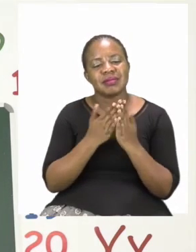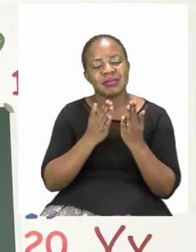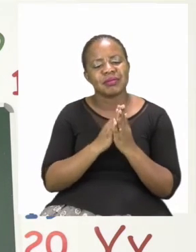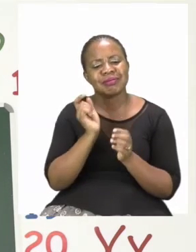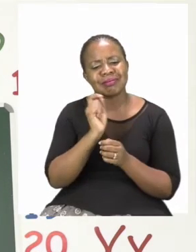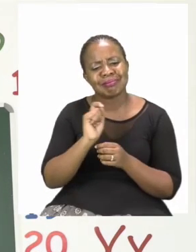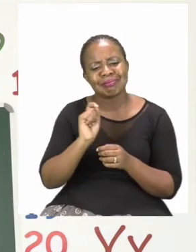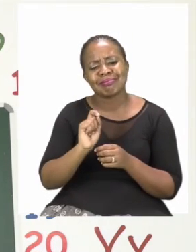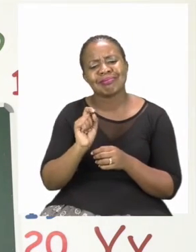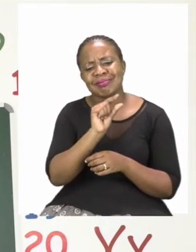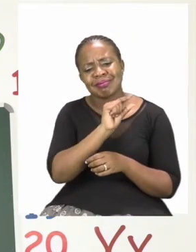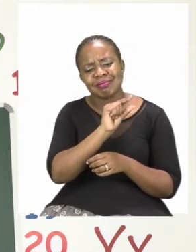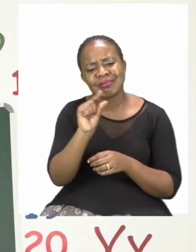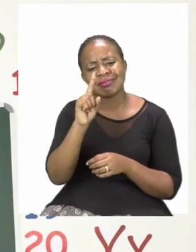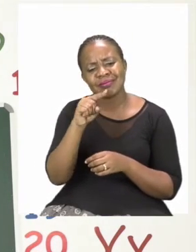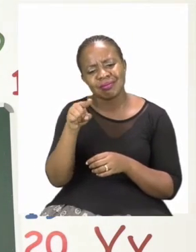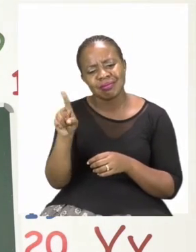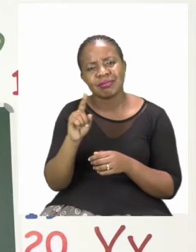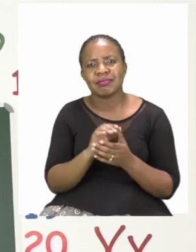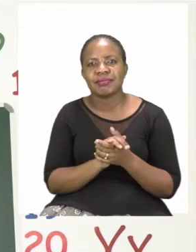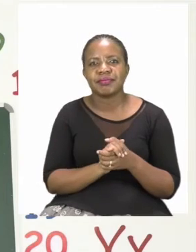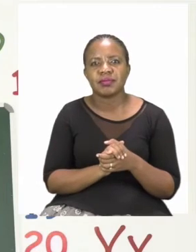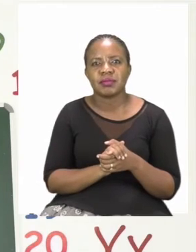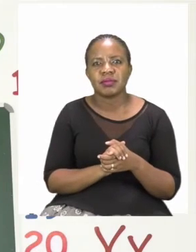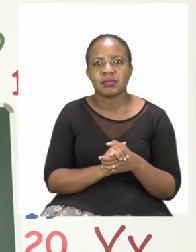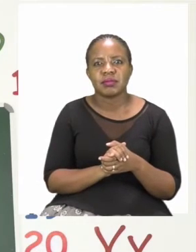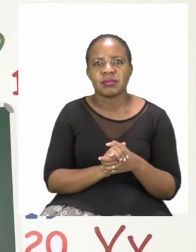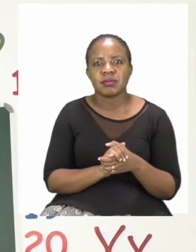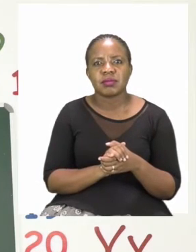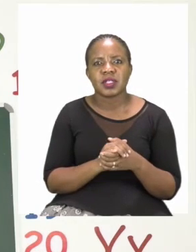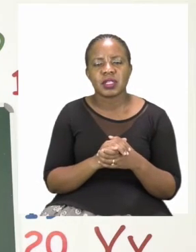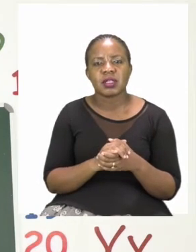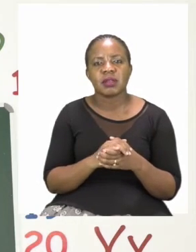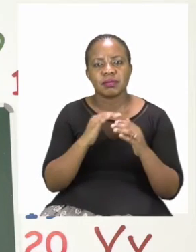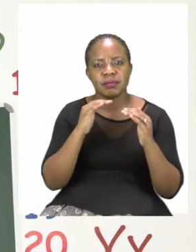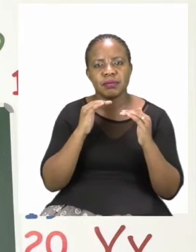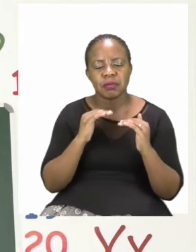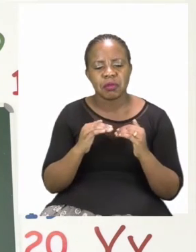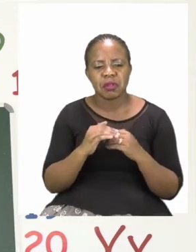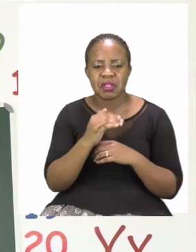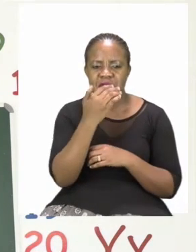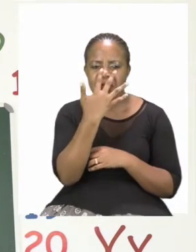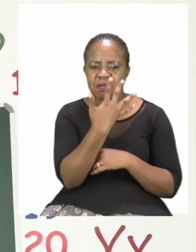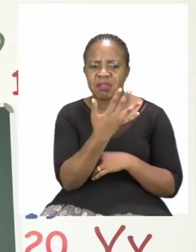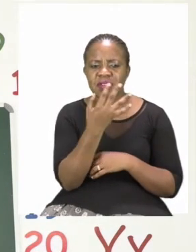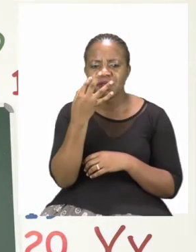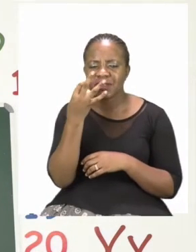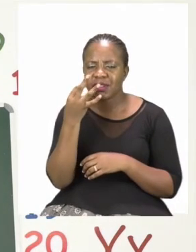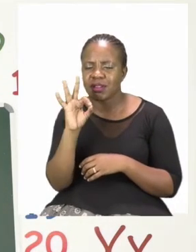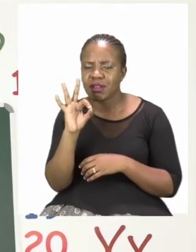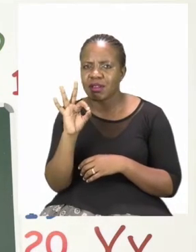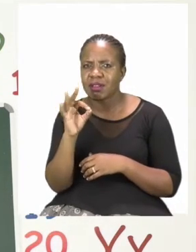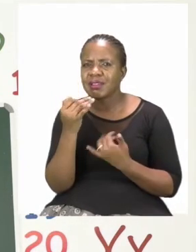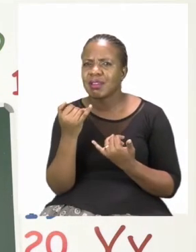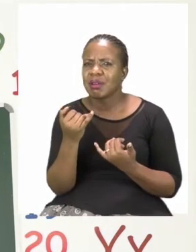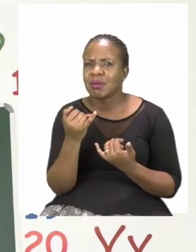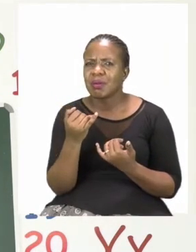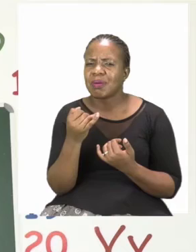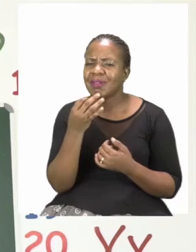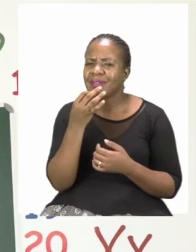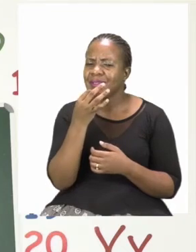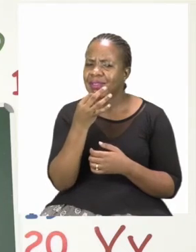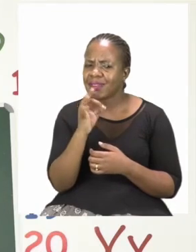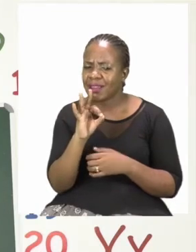one has a 9 and the 9 is sitting and underlined. Where is our